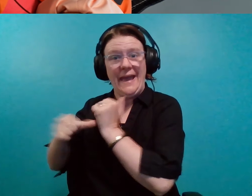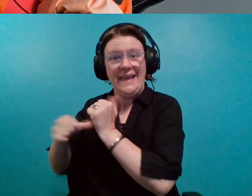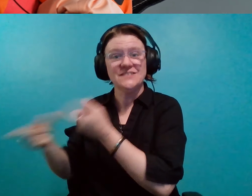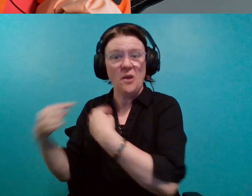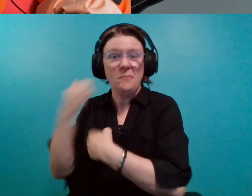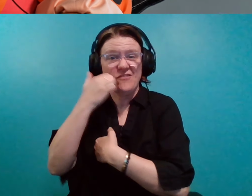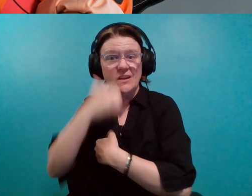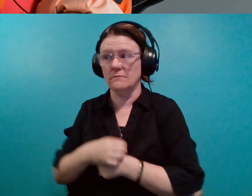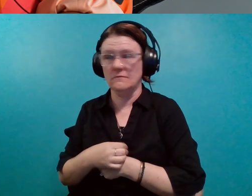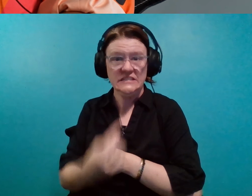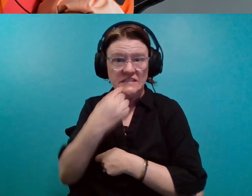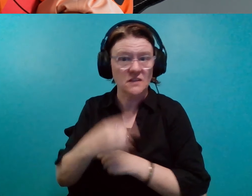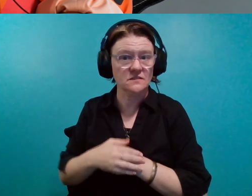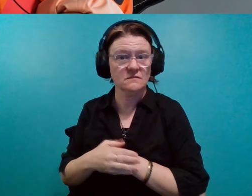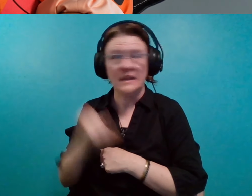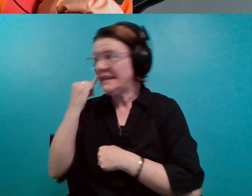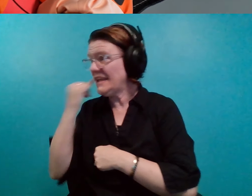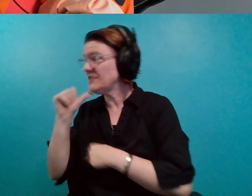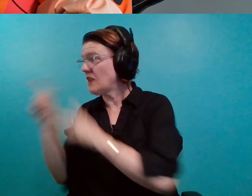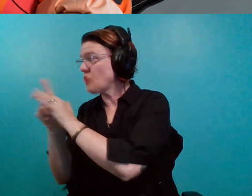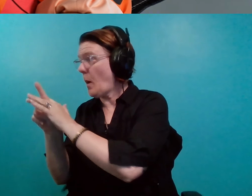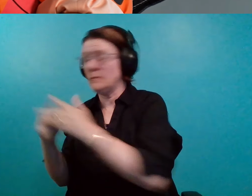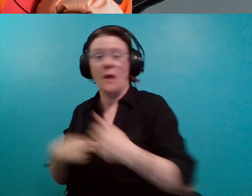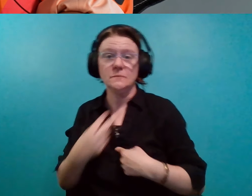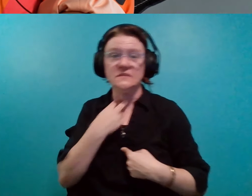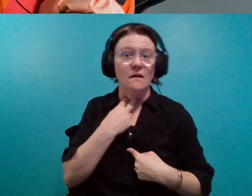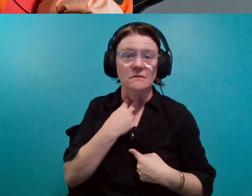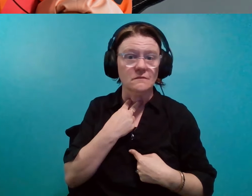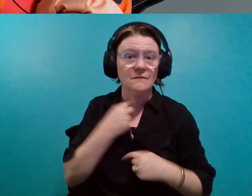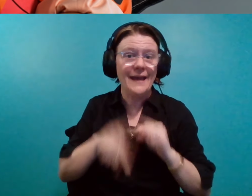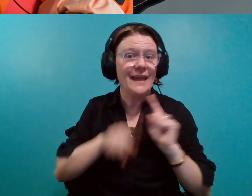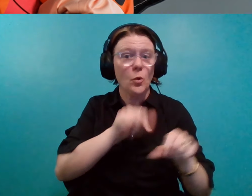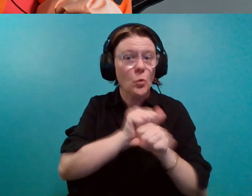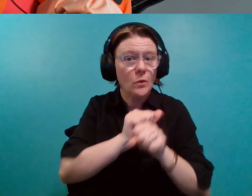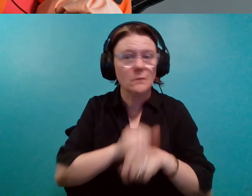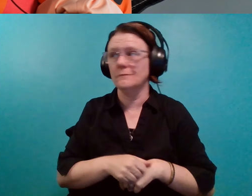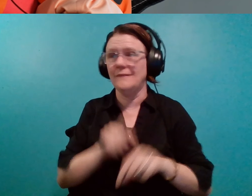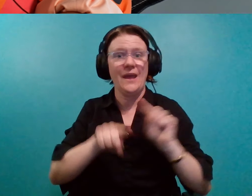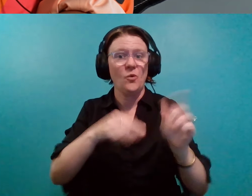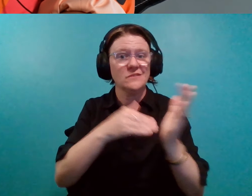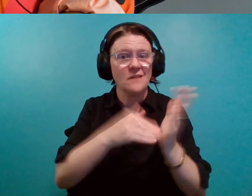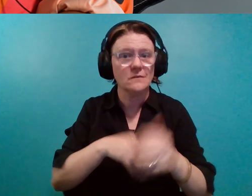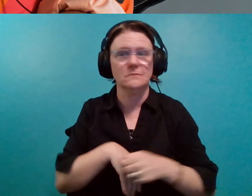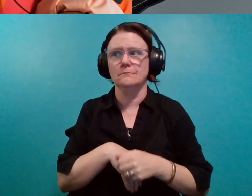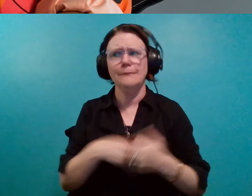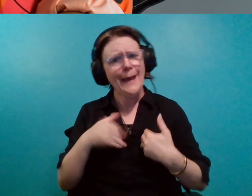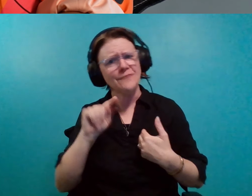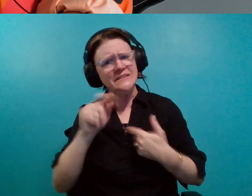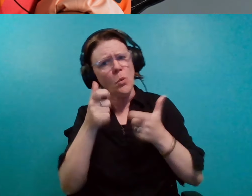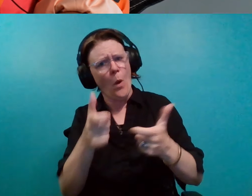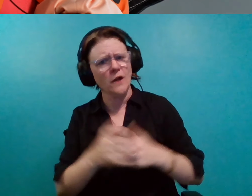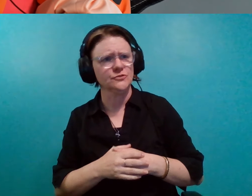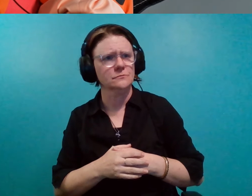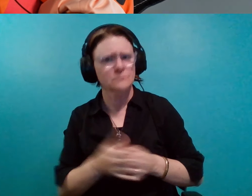day, and that sucks. If they don't show up, I can't show up. I have a business to run. I have doctor's appointments to do, and I have TV shows to